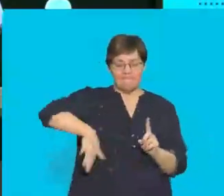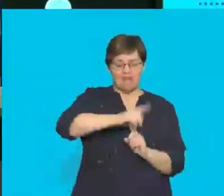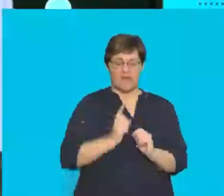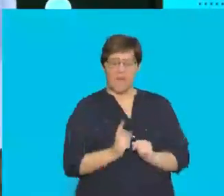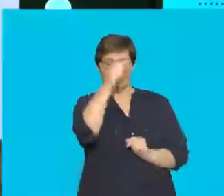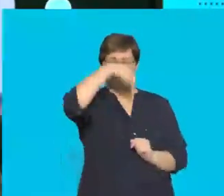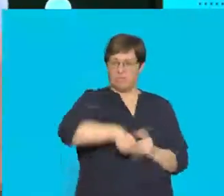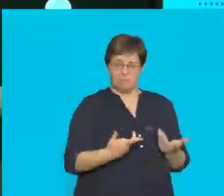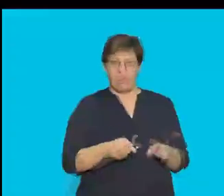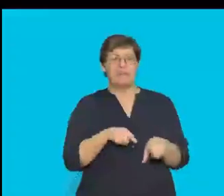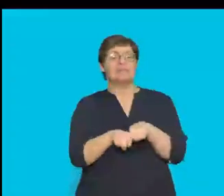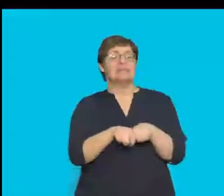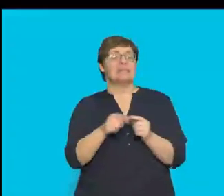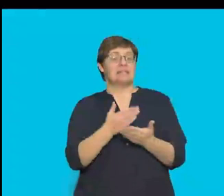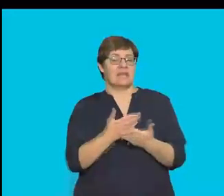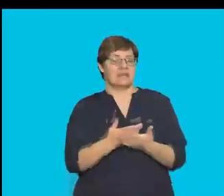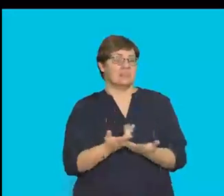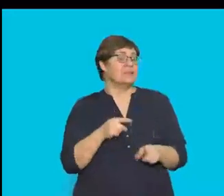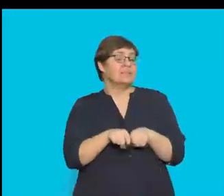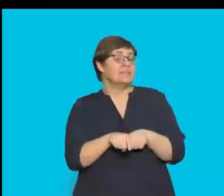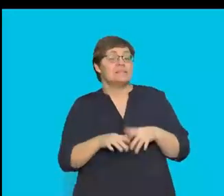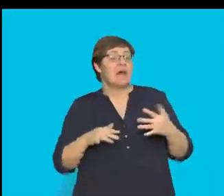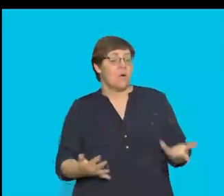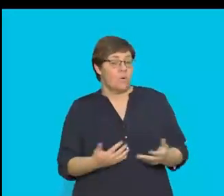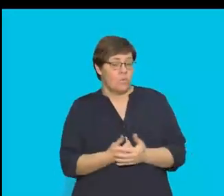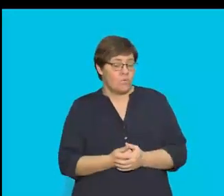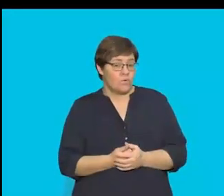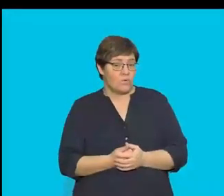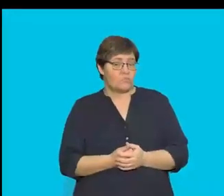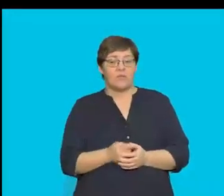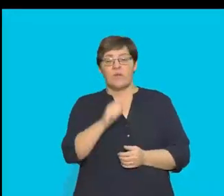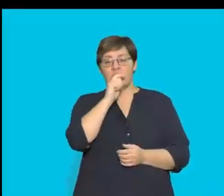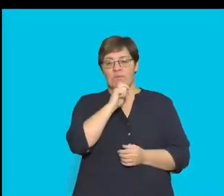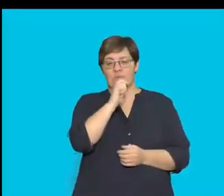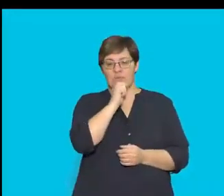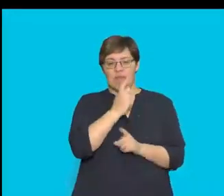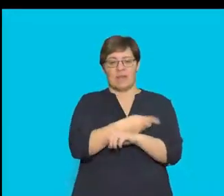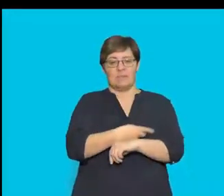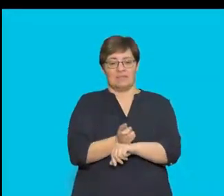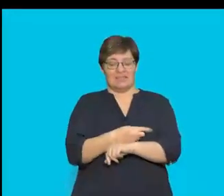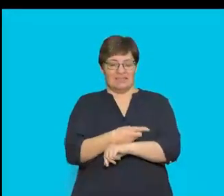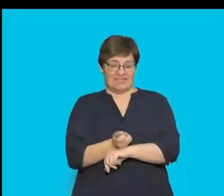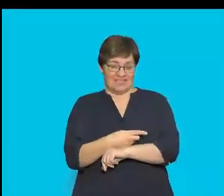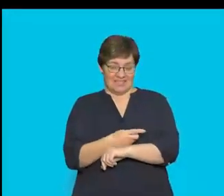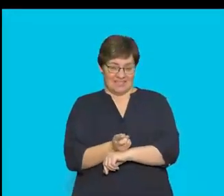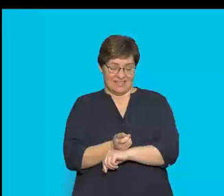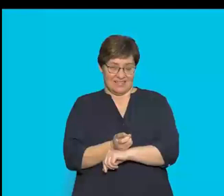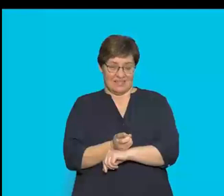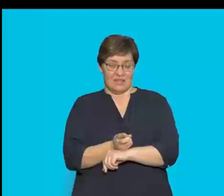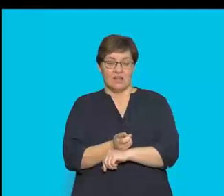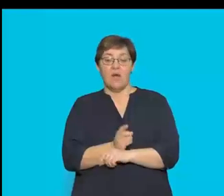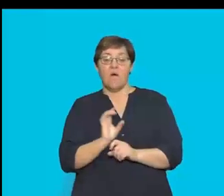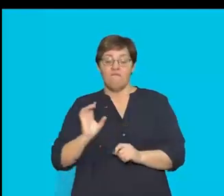it, and the way we test it is simply by using a compass. The direction of force